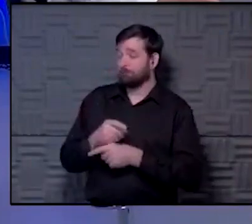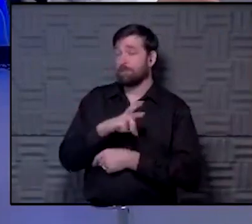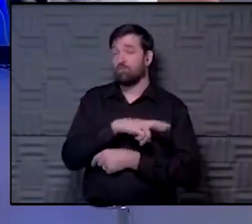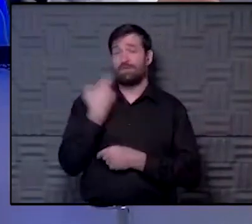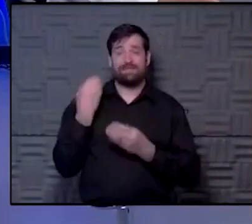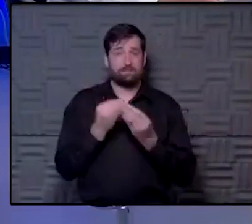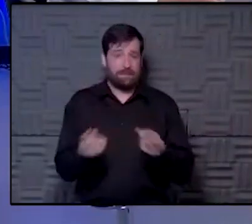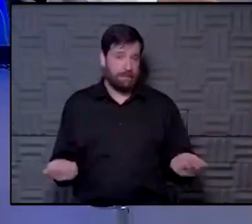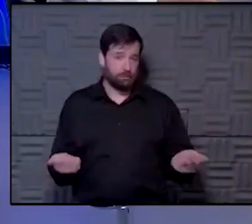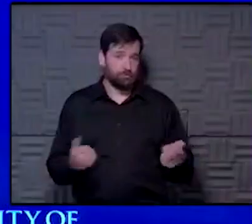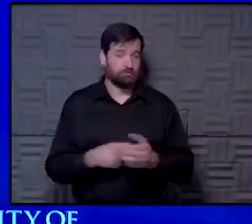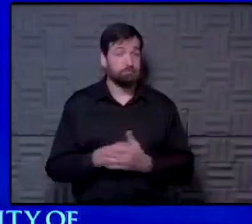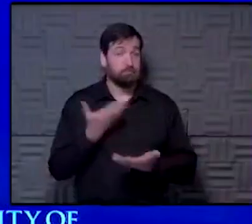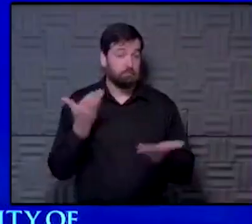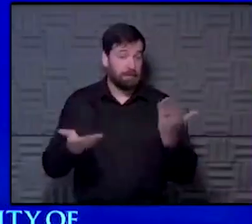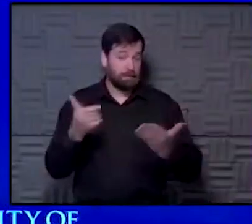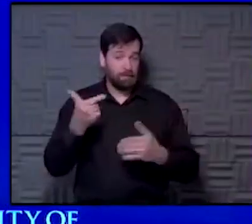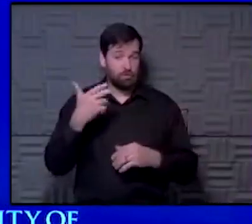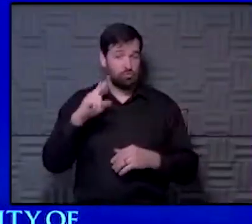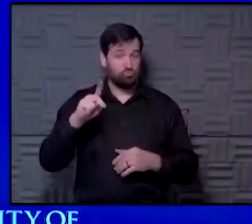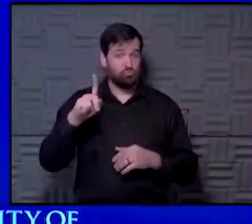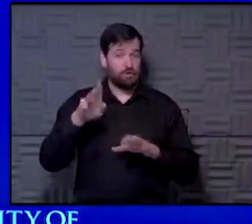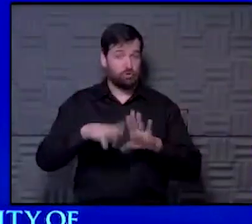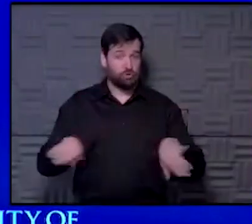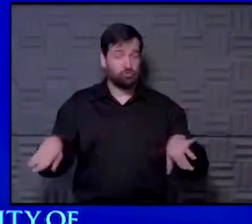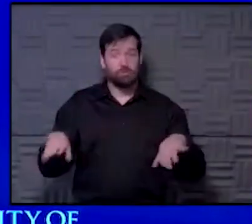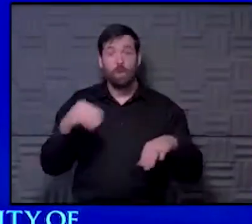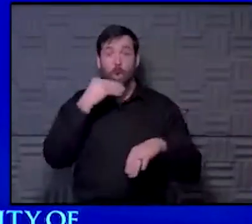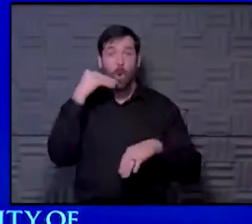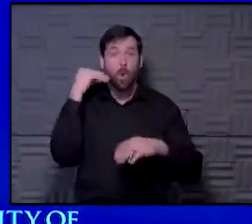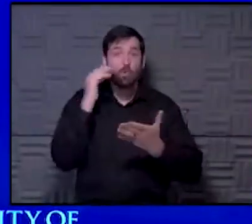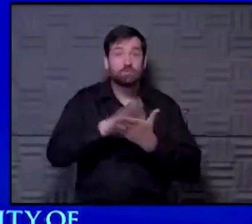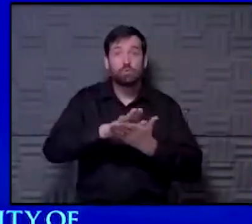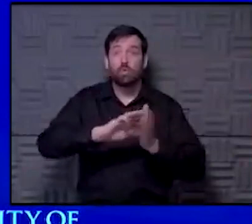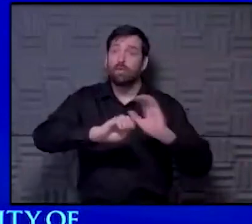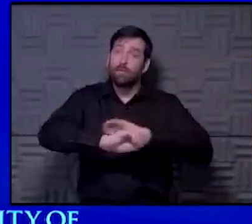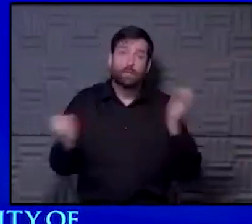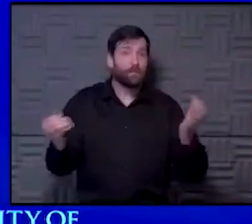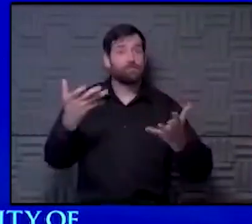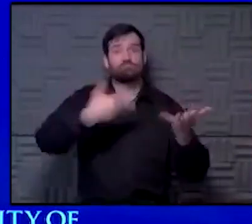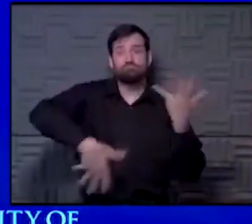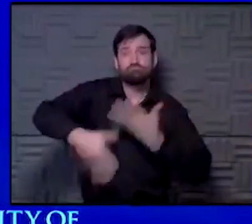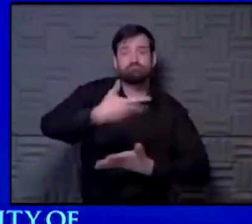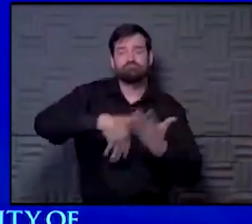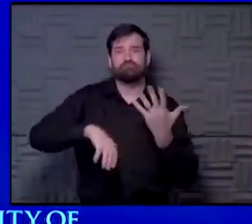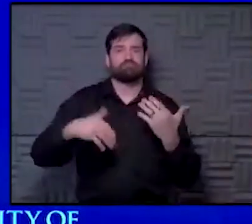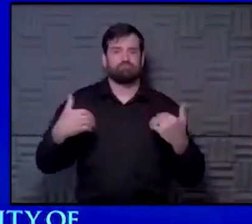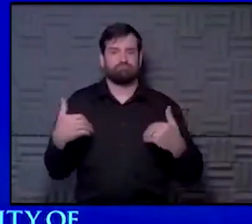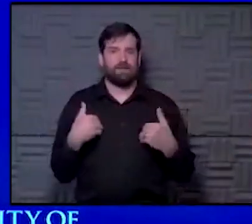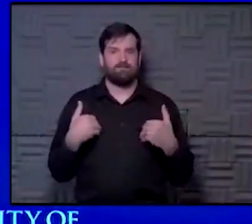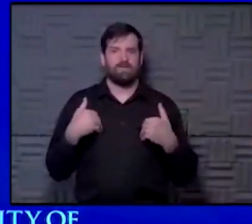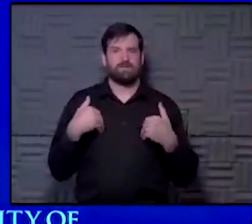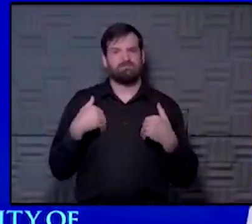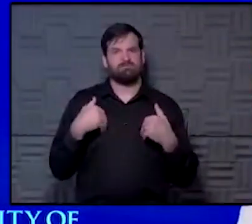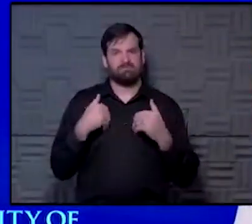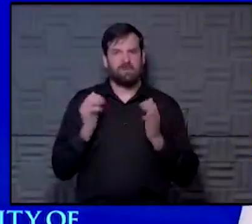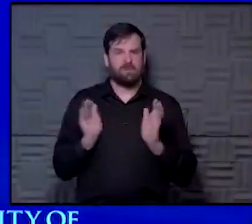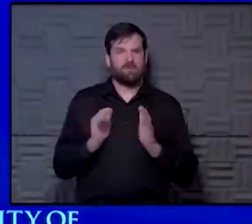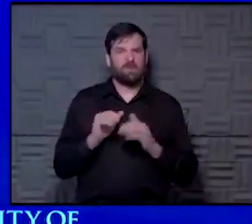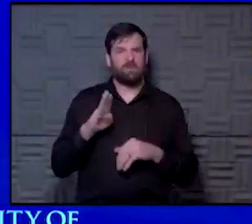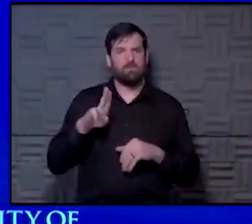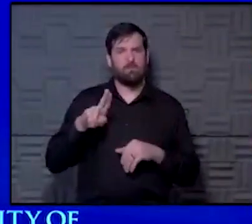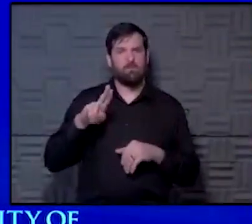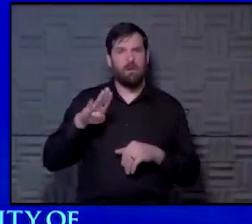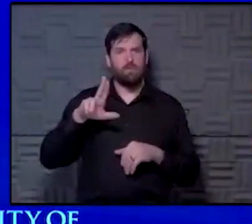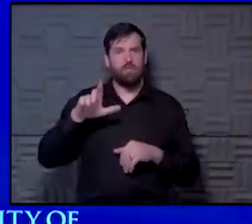So maybe those grandchildren are homeschooled and they don't have interaction with other people and they've got a very small closed bubble, in which case